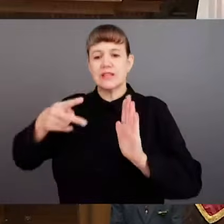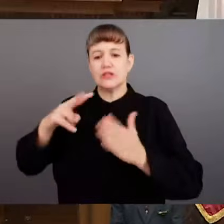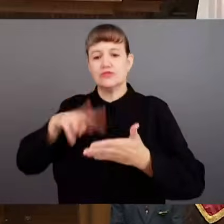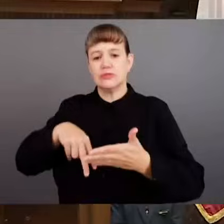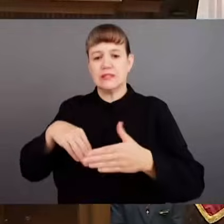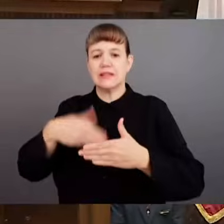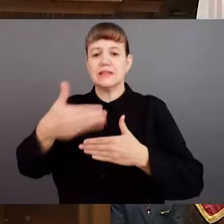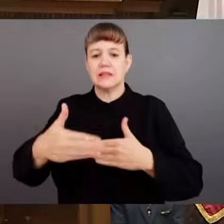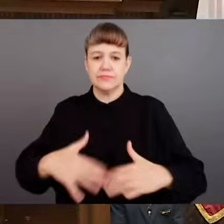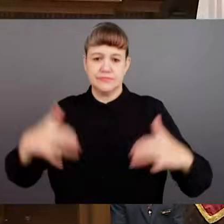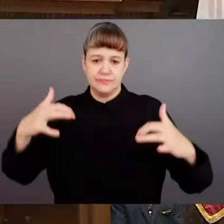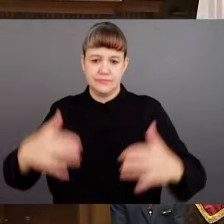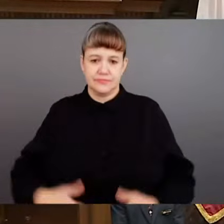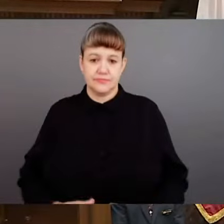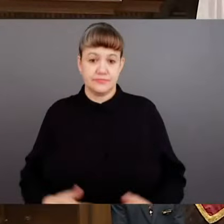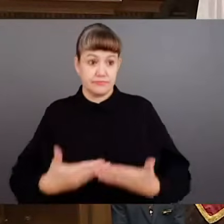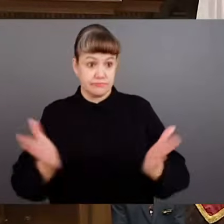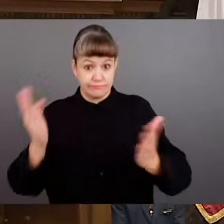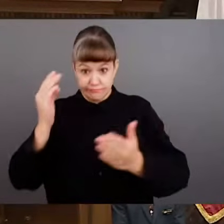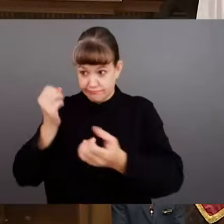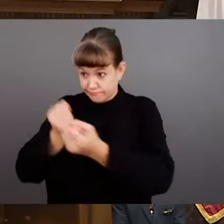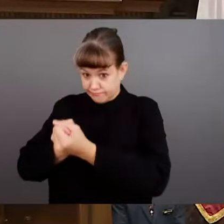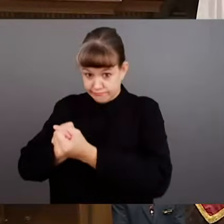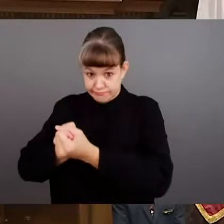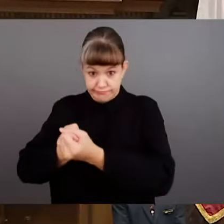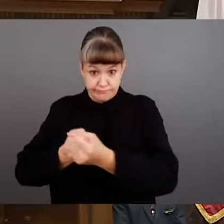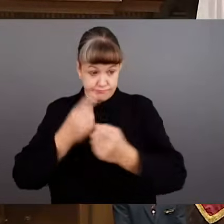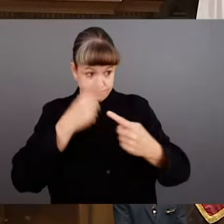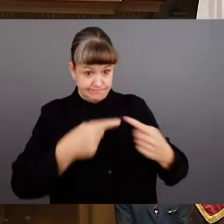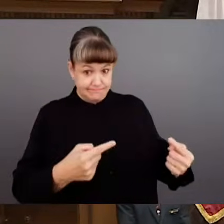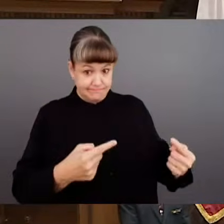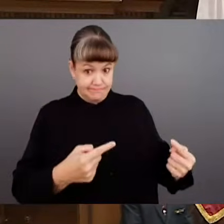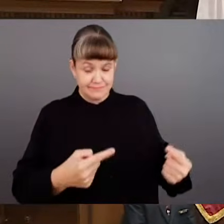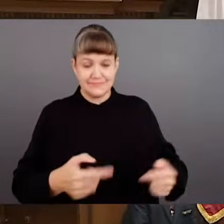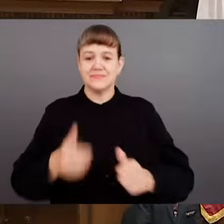favor say aye. Aye. Opposed? Motion carried.